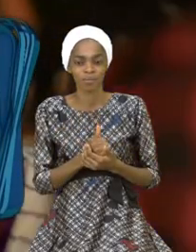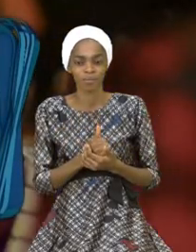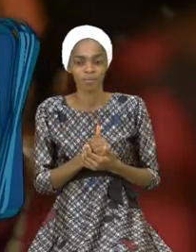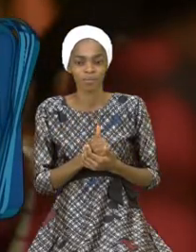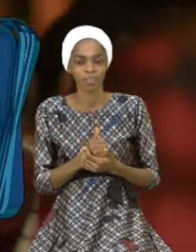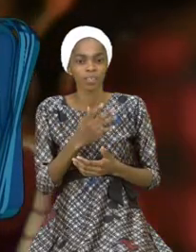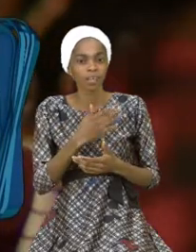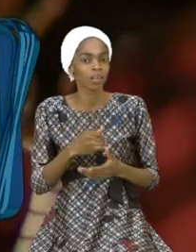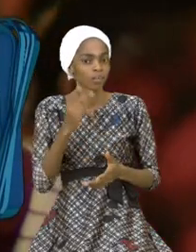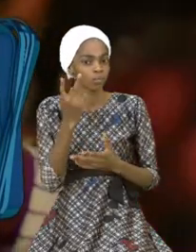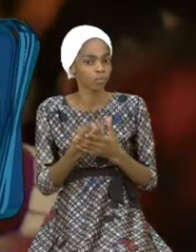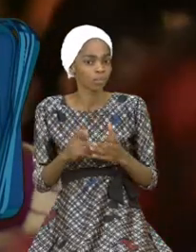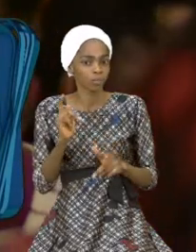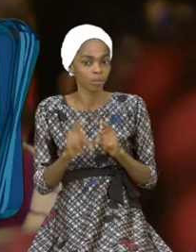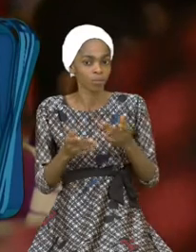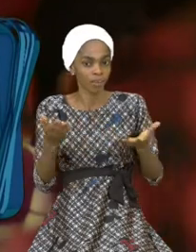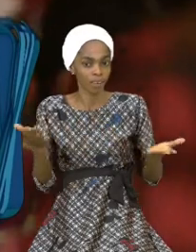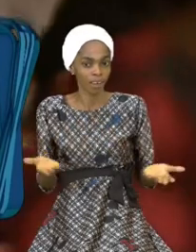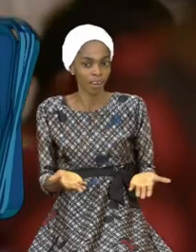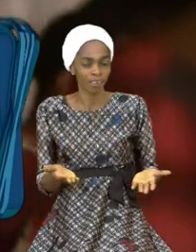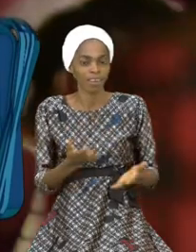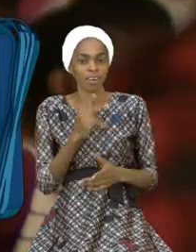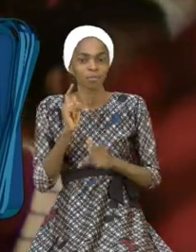on online as well.